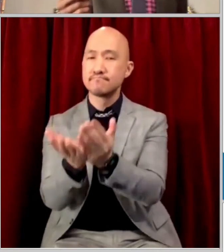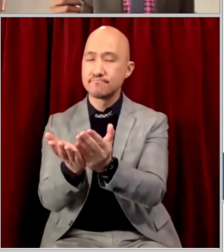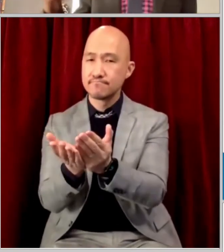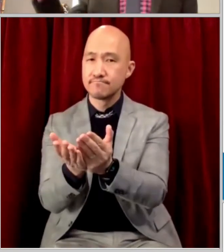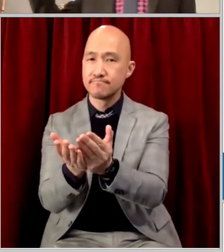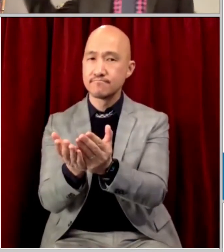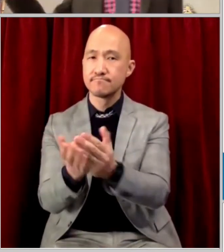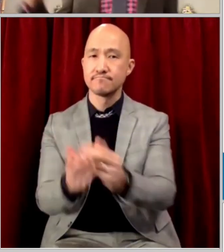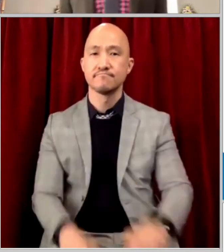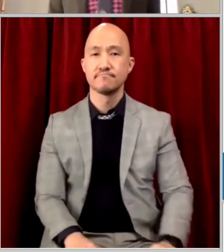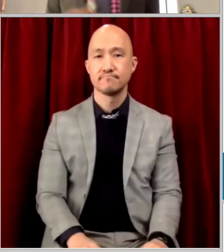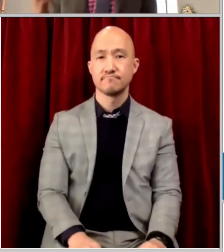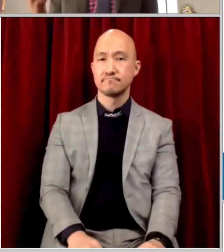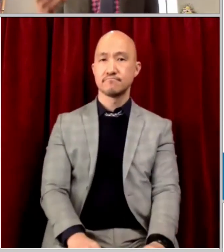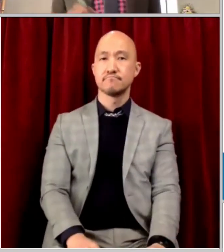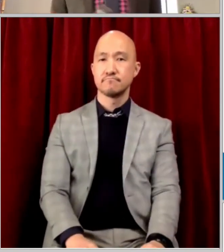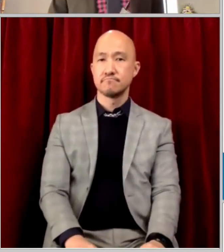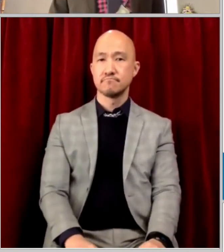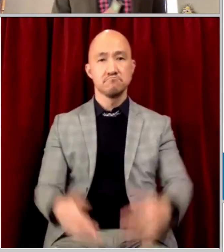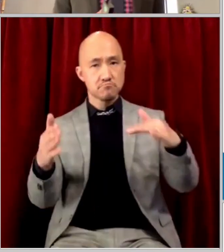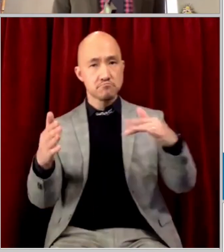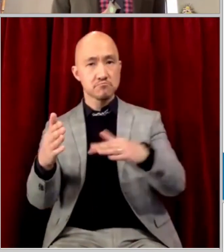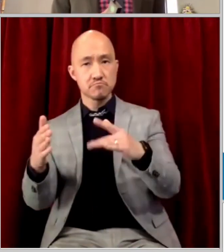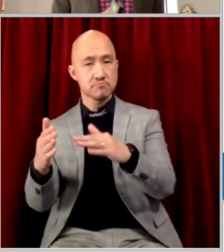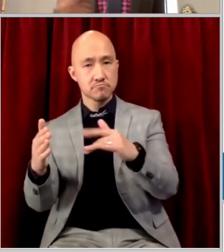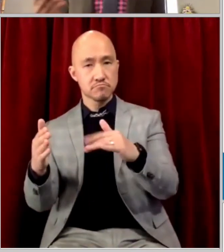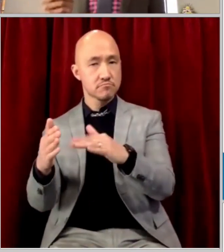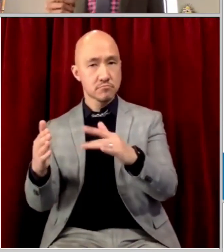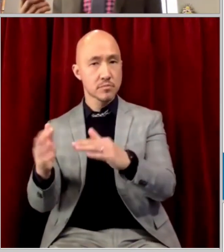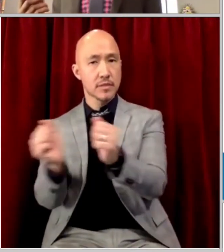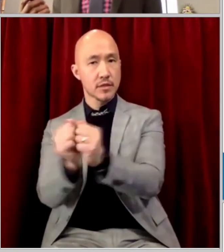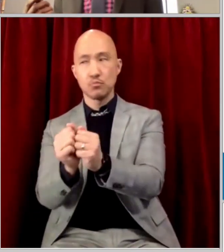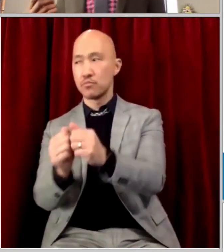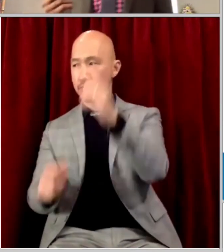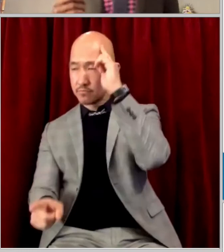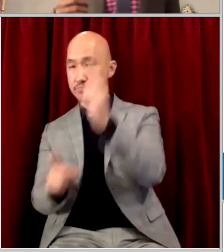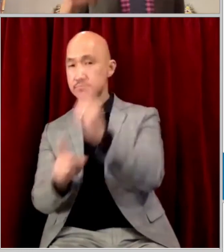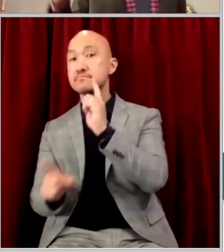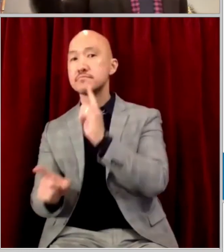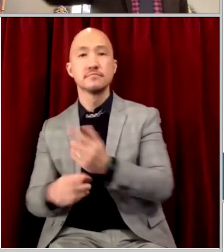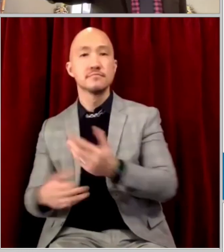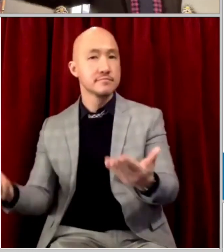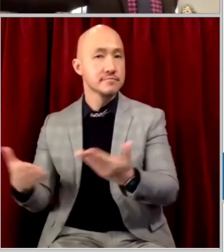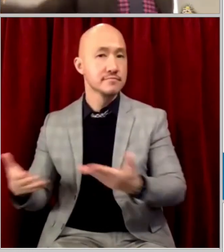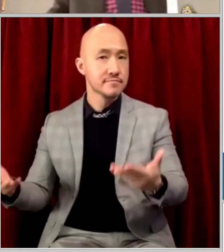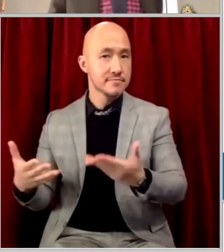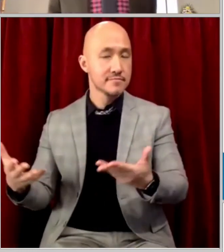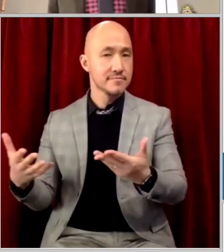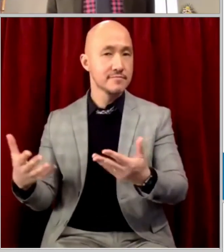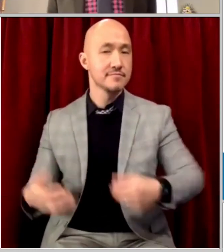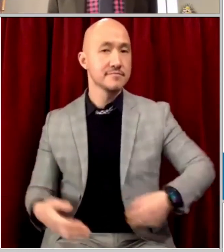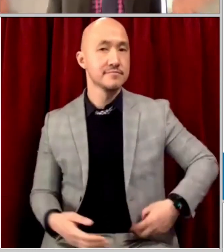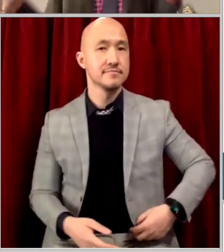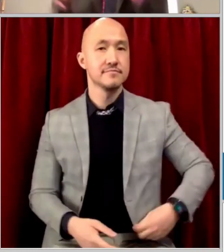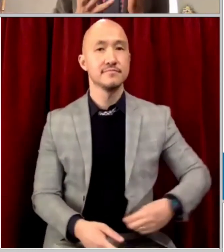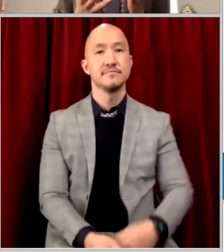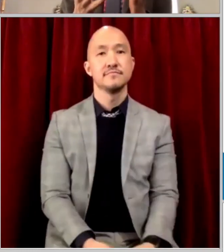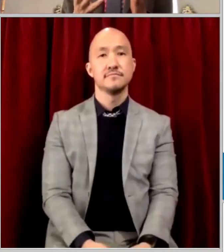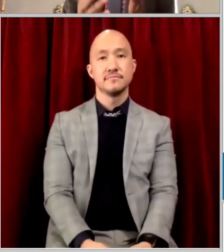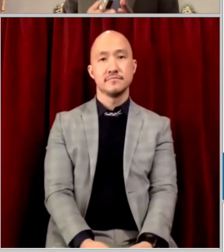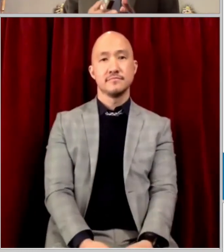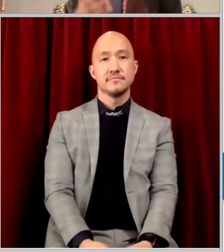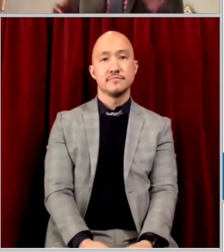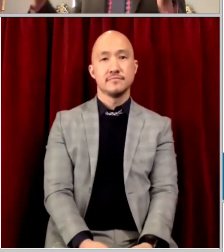whoever invited you here, to, you know, study the Bible with them. You know, fortunately in 2022, we don't even have to, you know, be in the